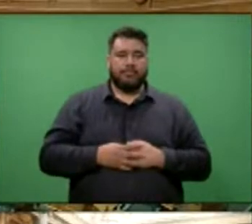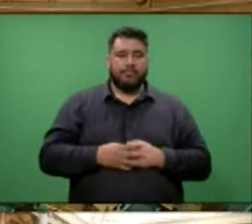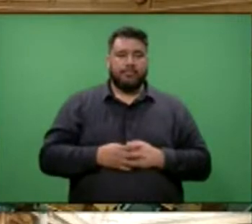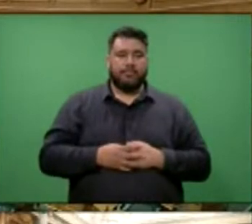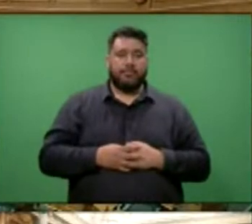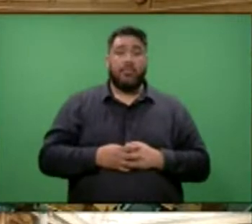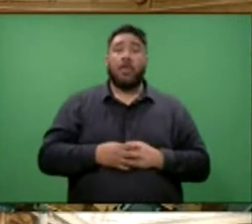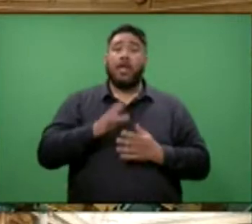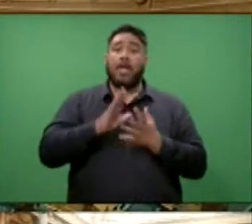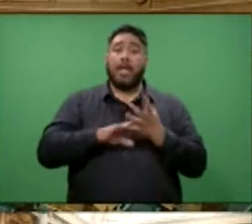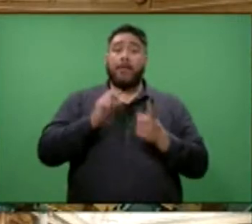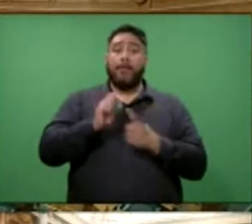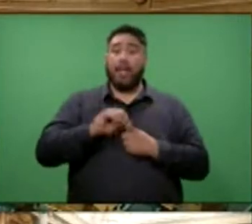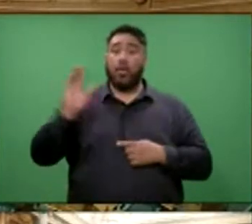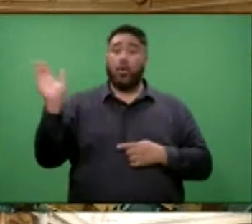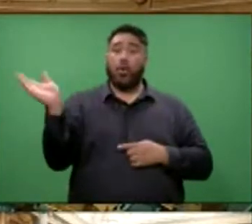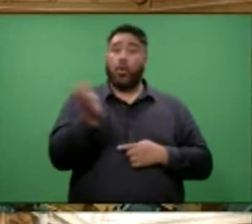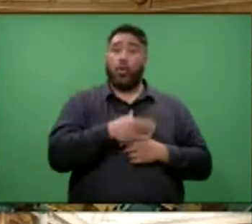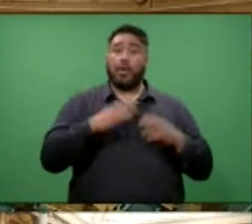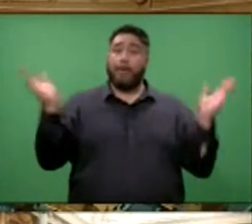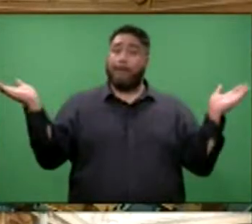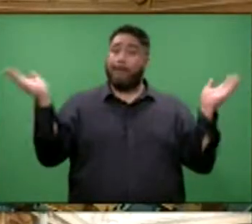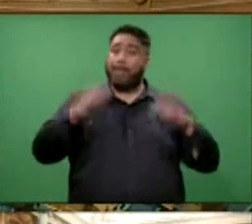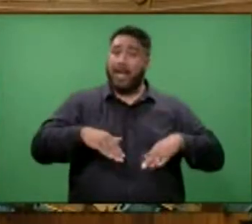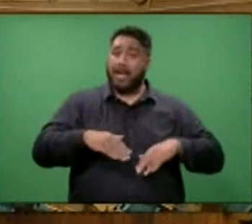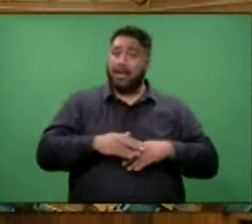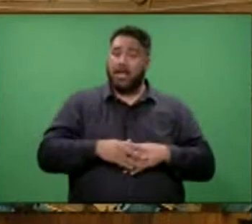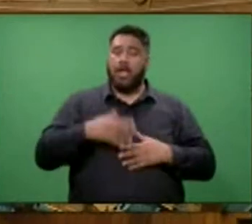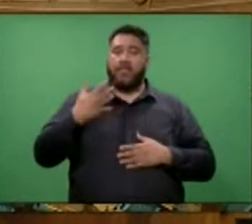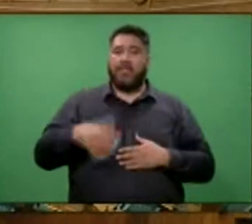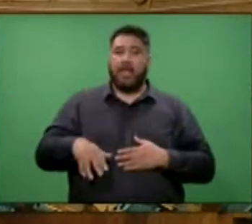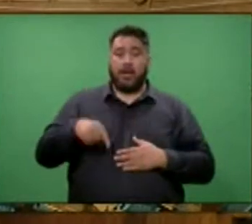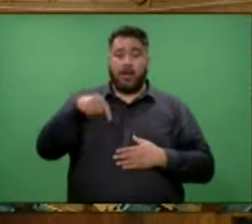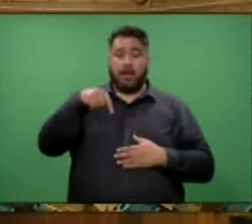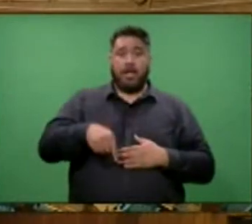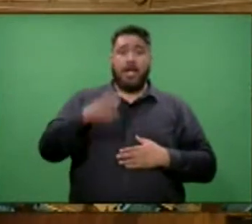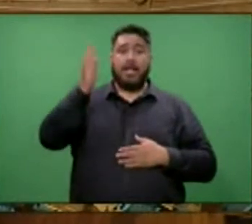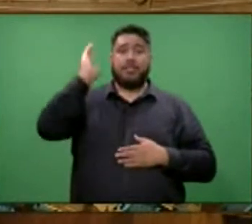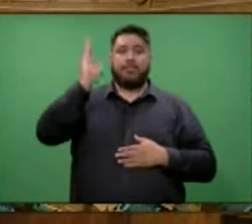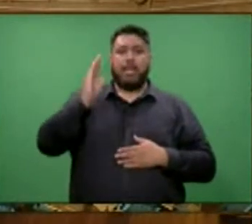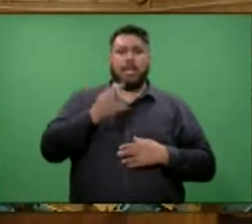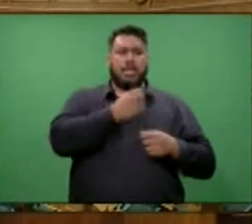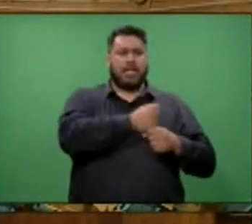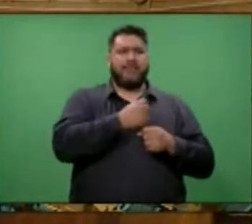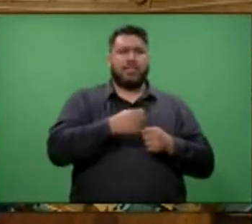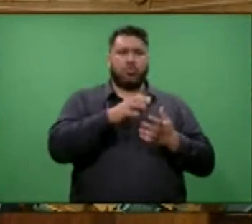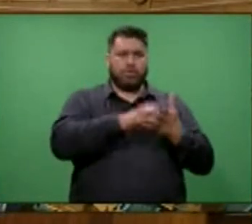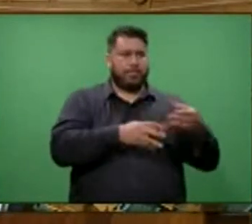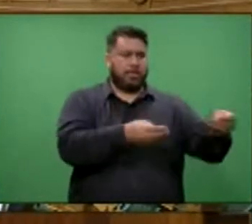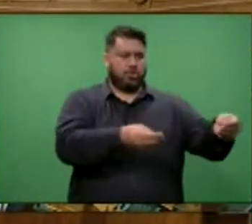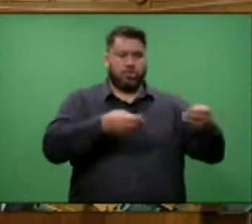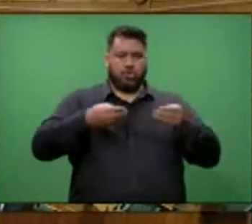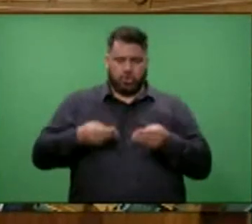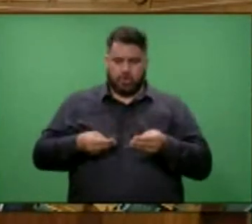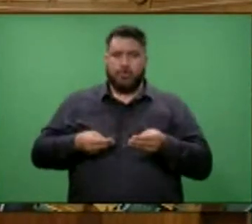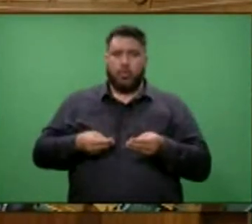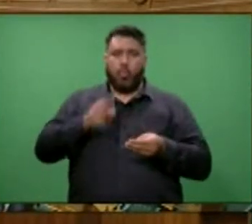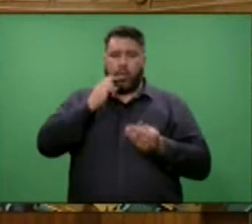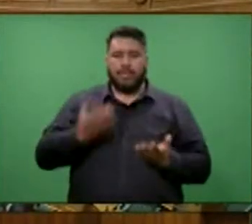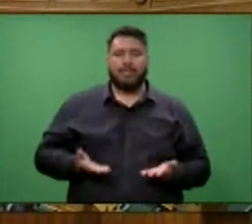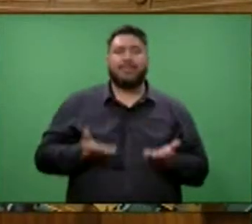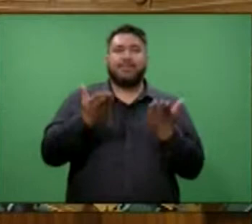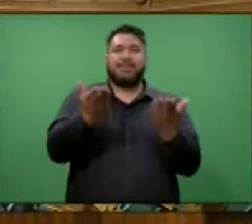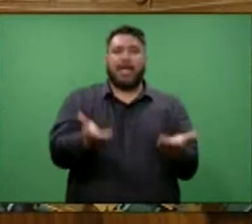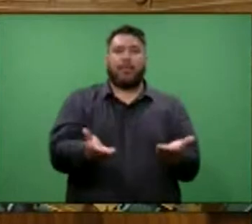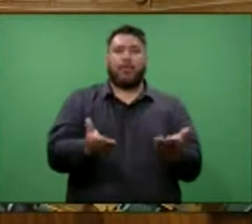Once all the members have returned to the House, the speech read by the Governor-General will be tabled. Members are able to respond to the Governor-General's